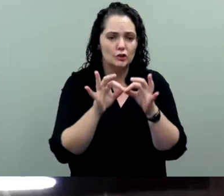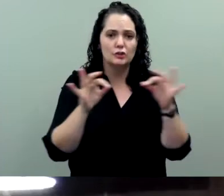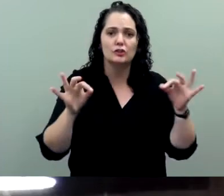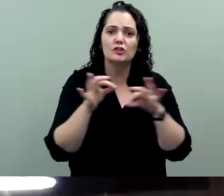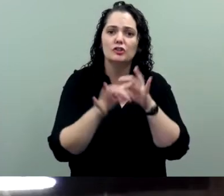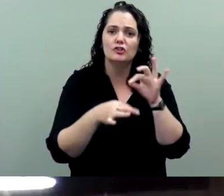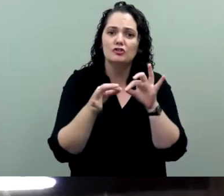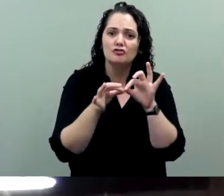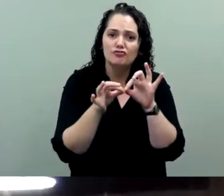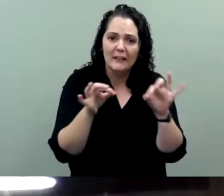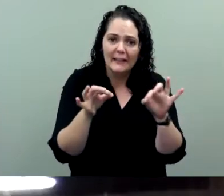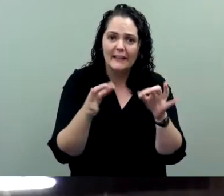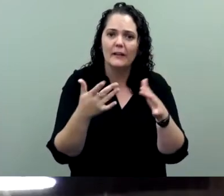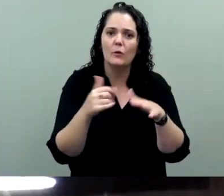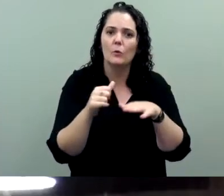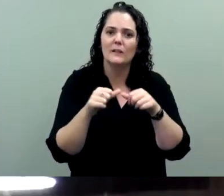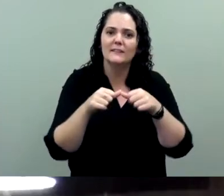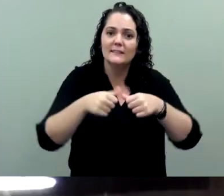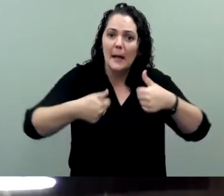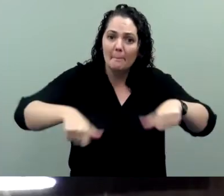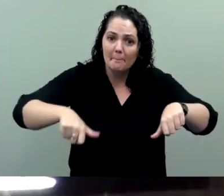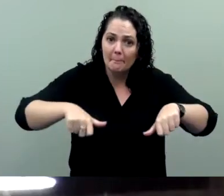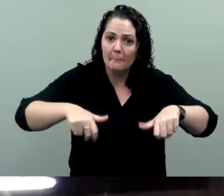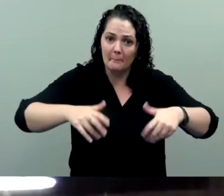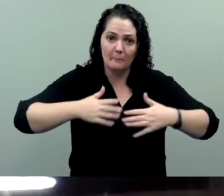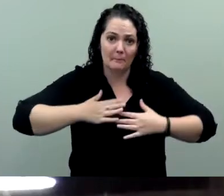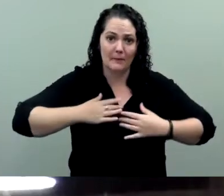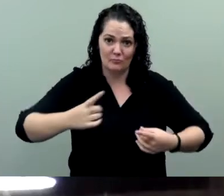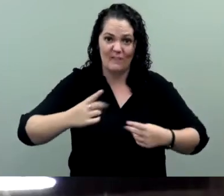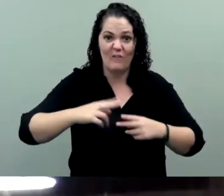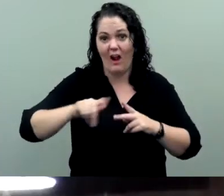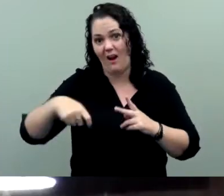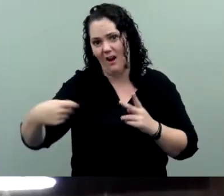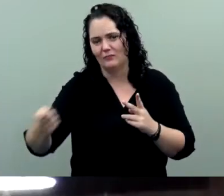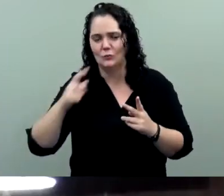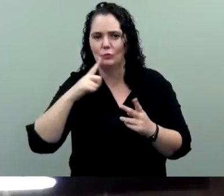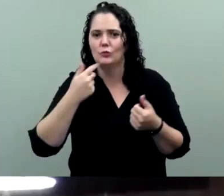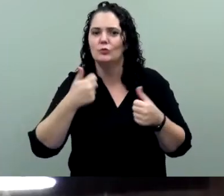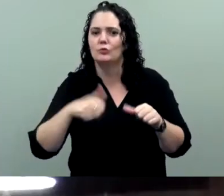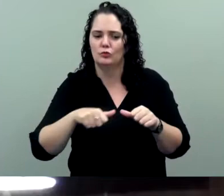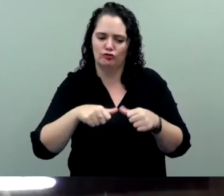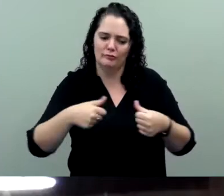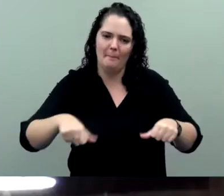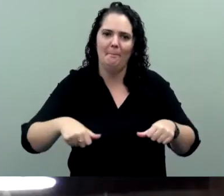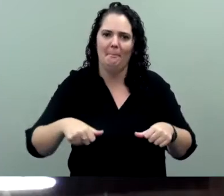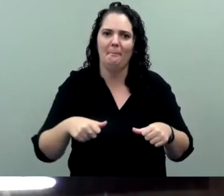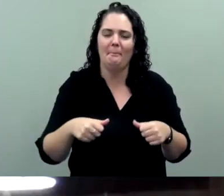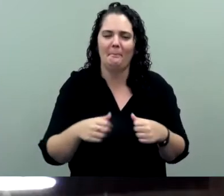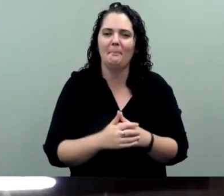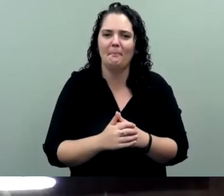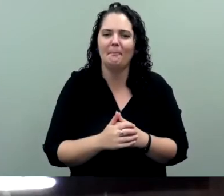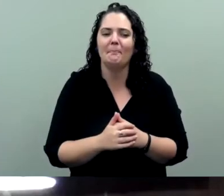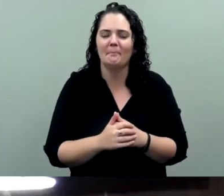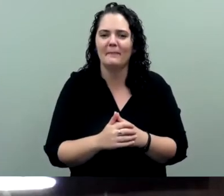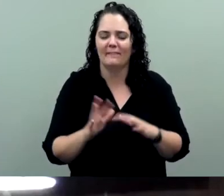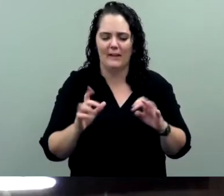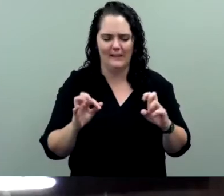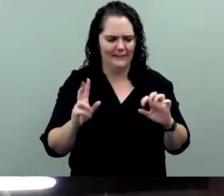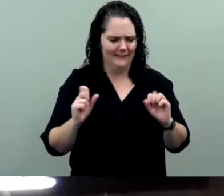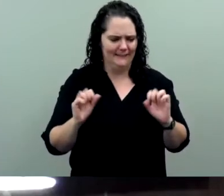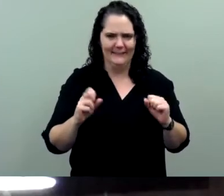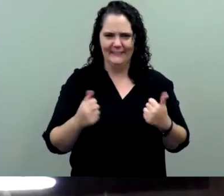feel free to do that too. In fact, that's what we're gonna do for the next one. Okay, whew, get that circulation going in your fingers again. All right,